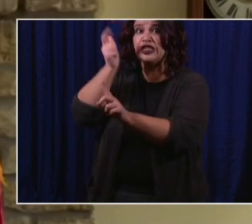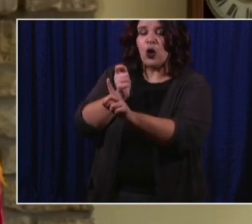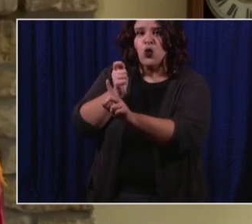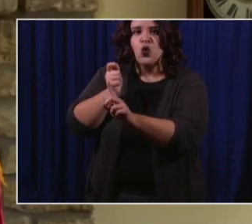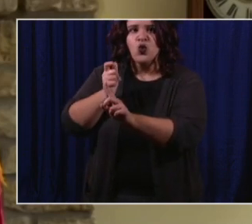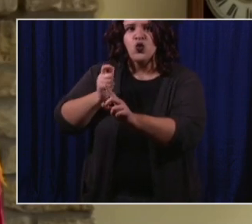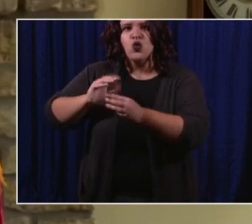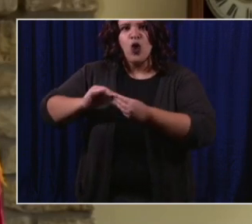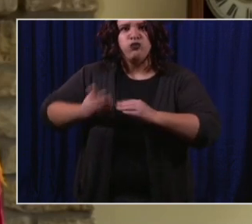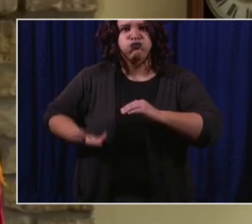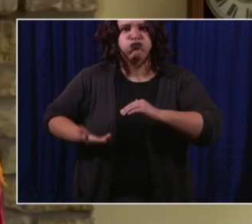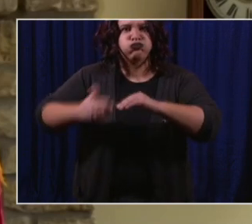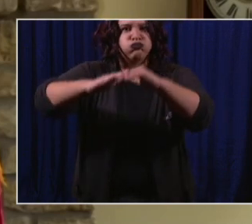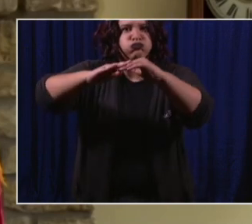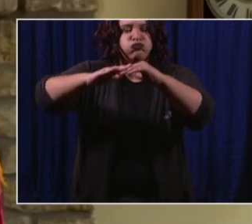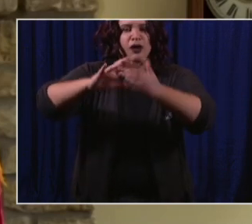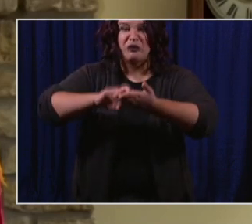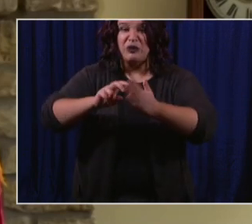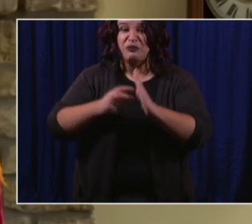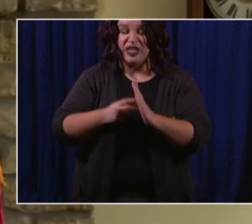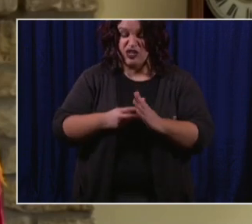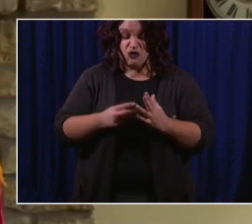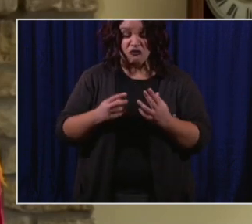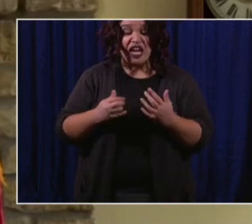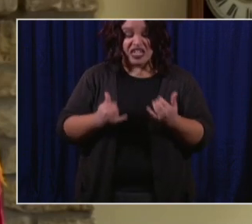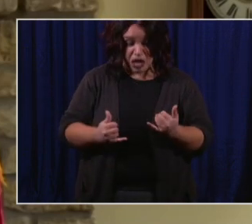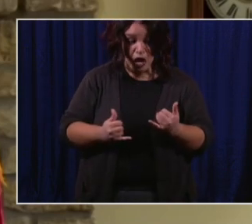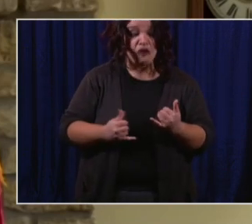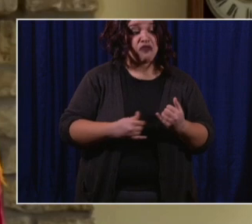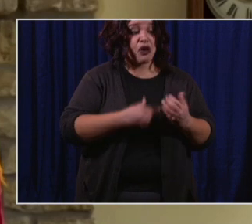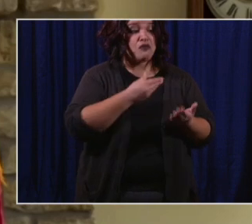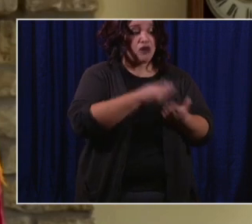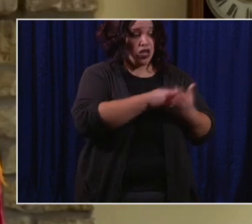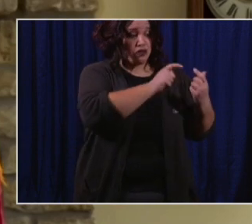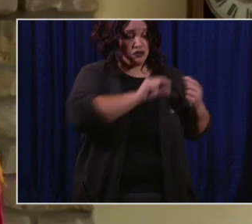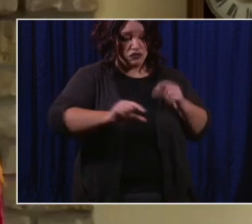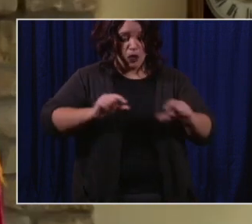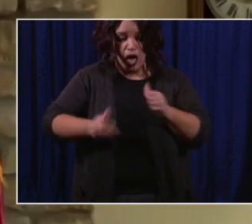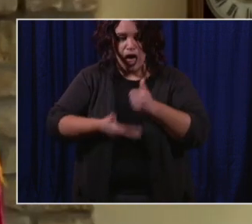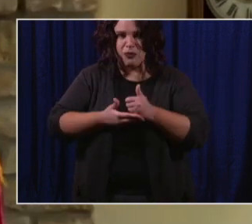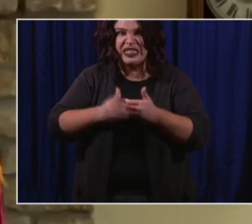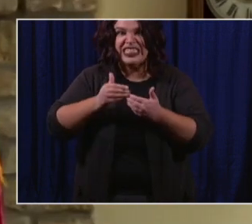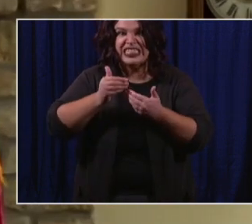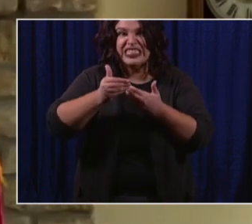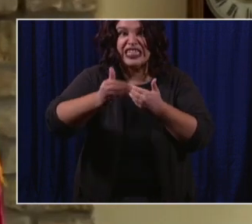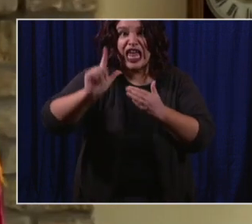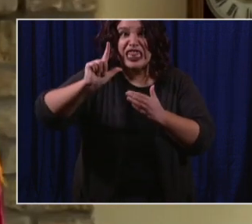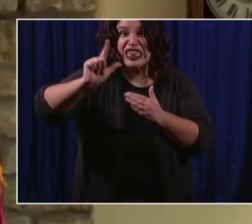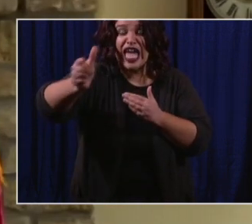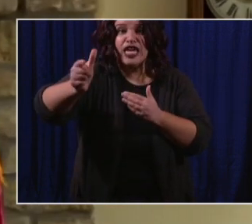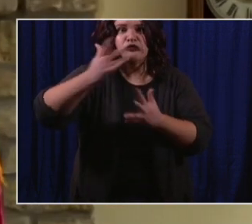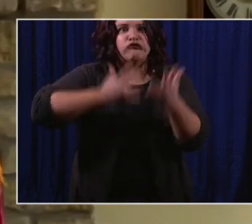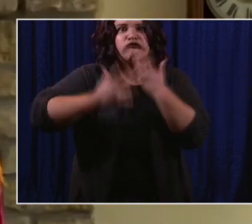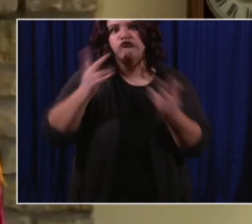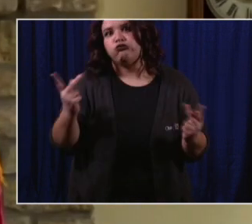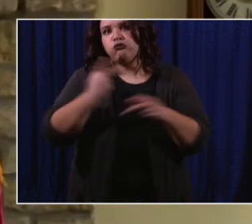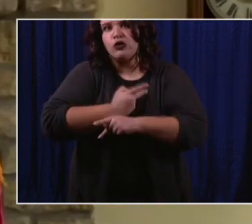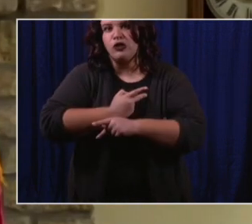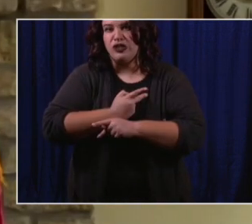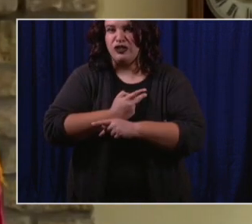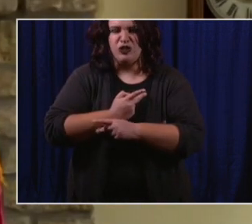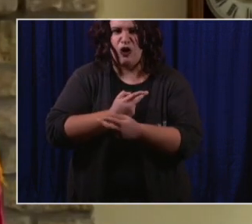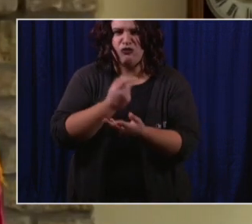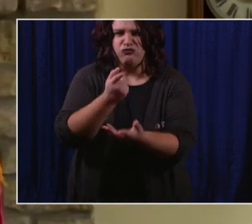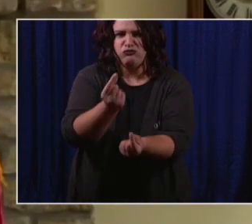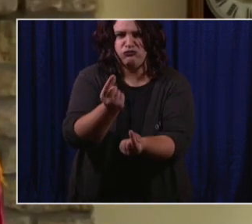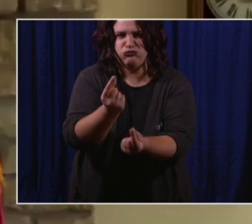need even more help down the road than what this package can deliver? Well, they certainly may need more than we can deliver